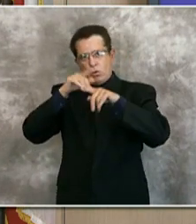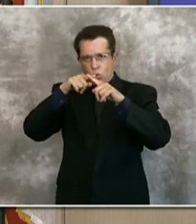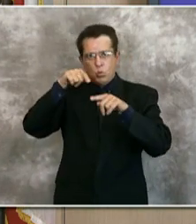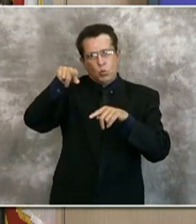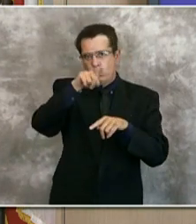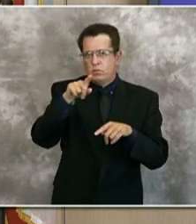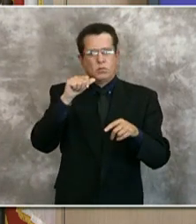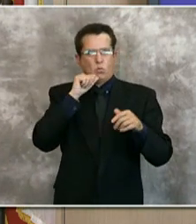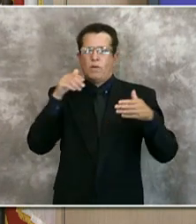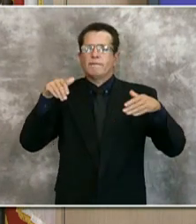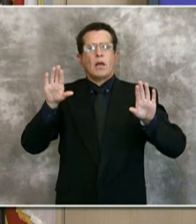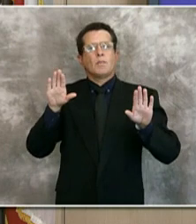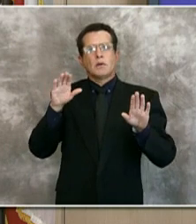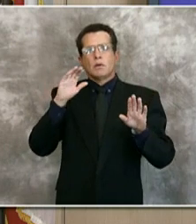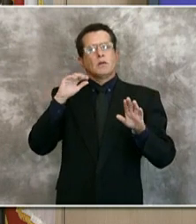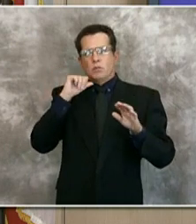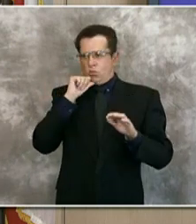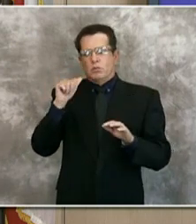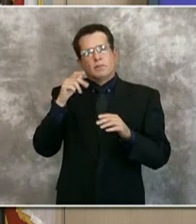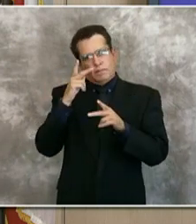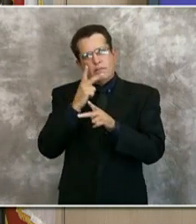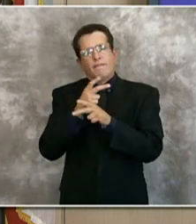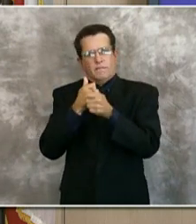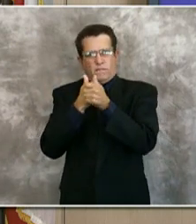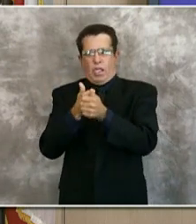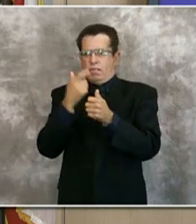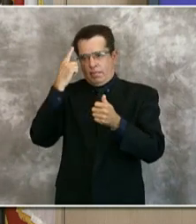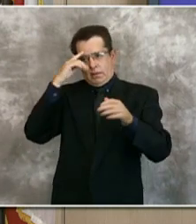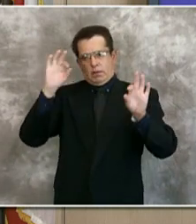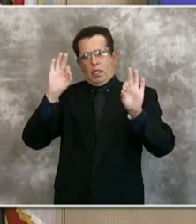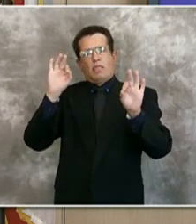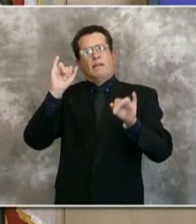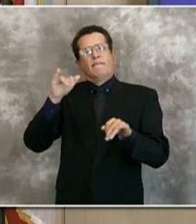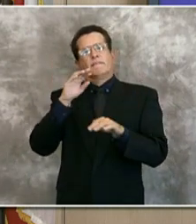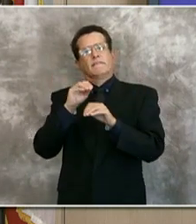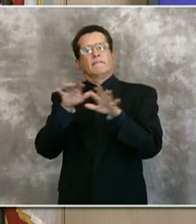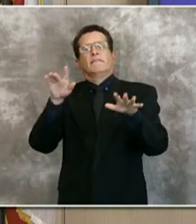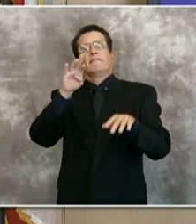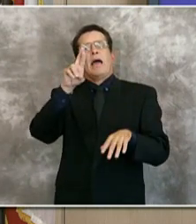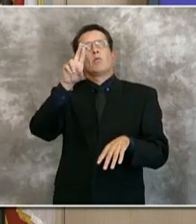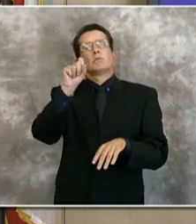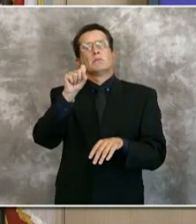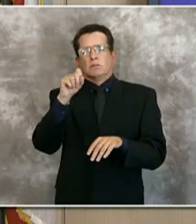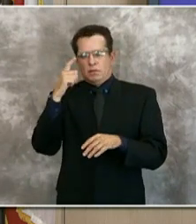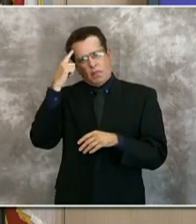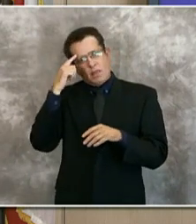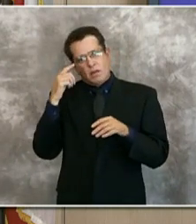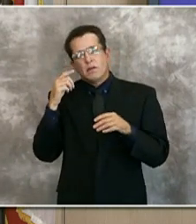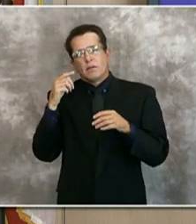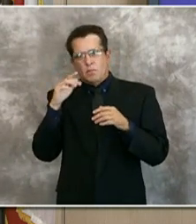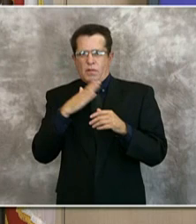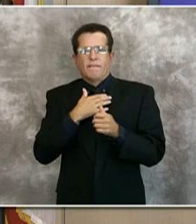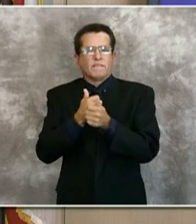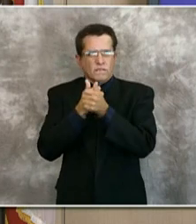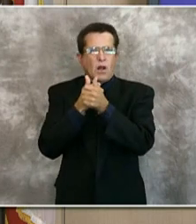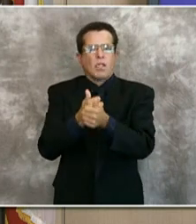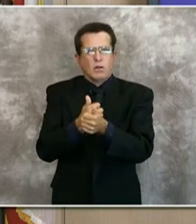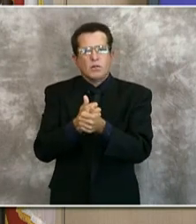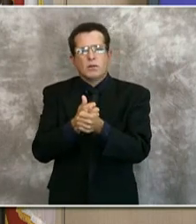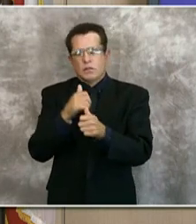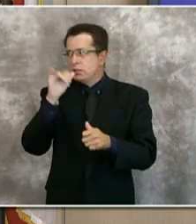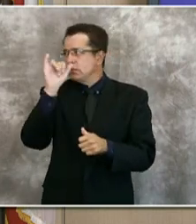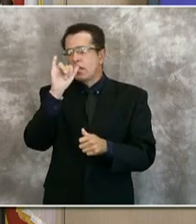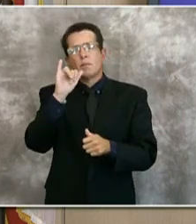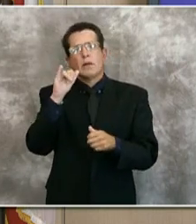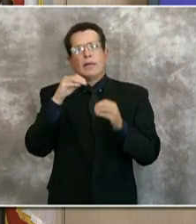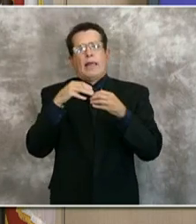can really never let your guard down with the coronavirus. And so the specific example I used before was in